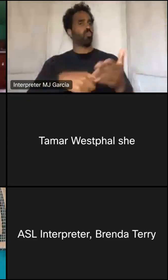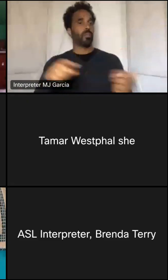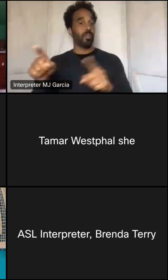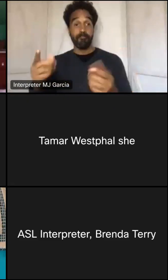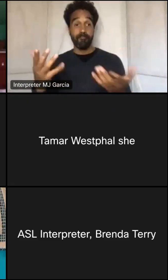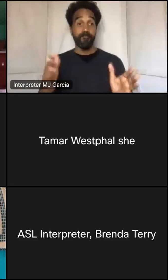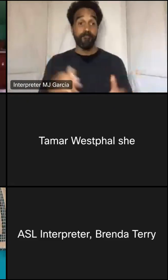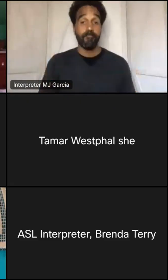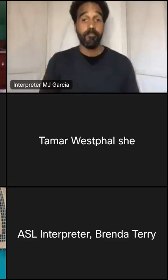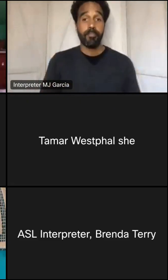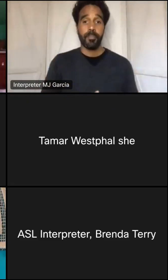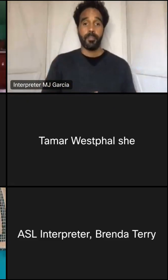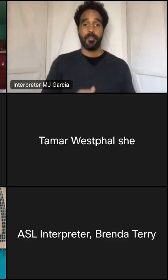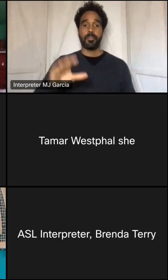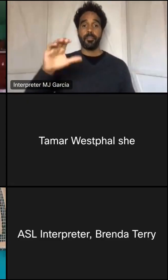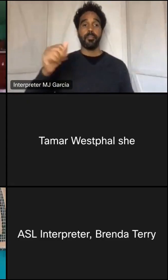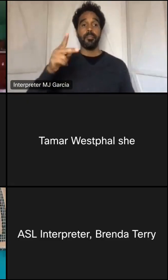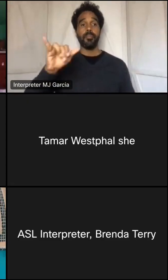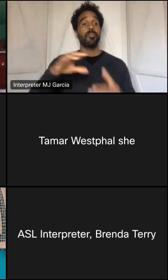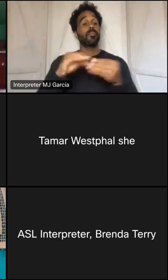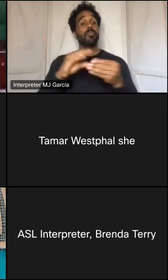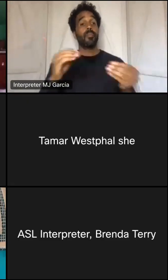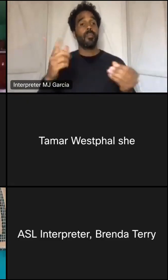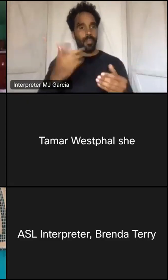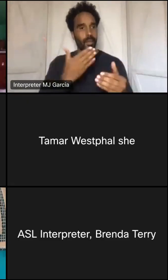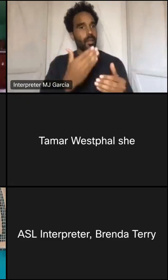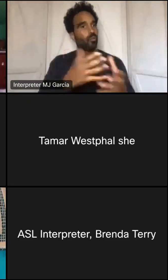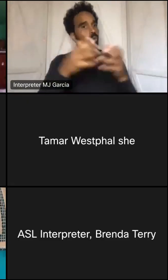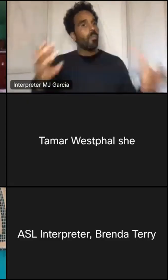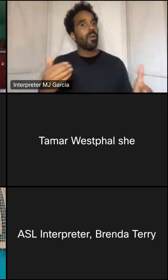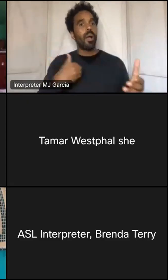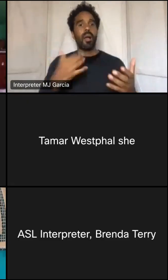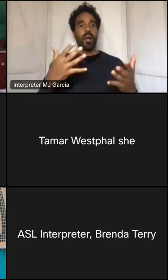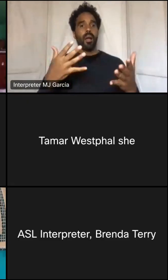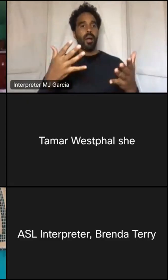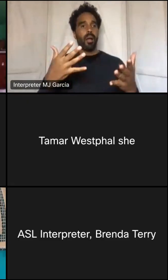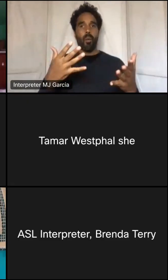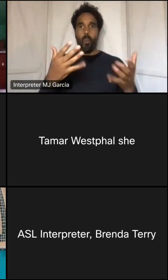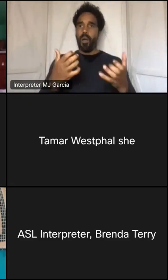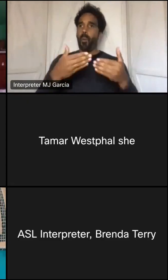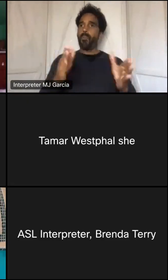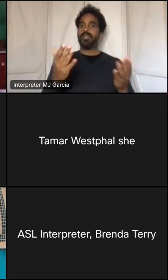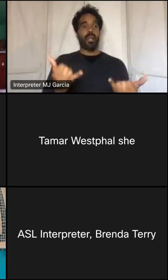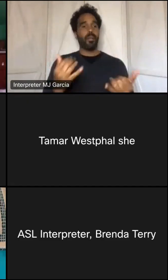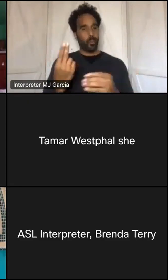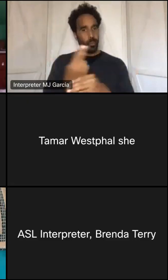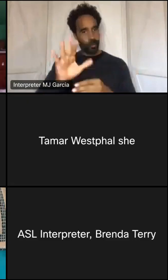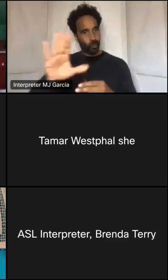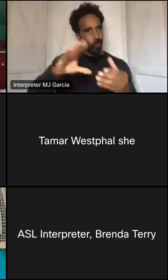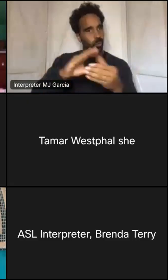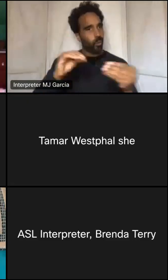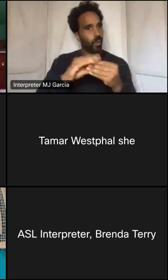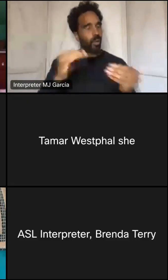much. And I wanted to start our conversation today with your experience because there